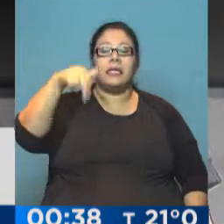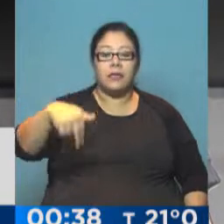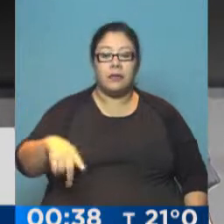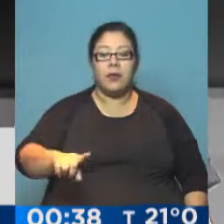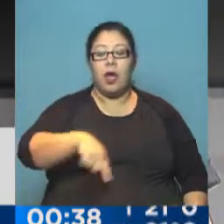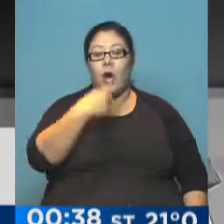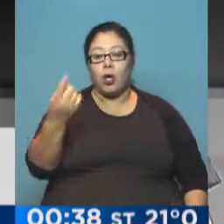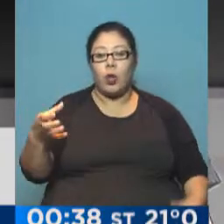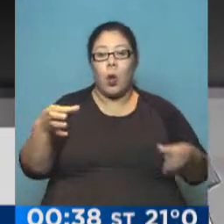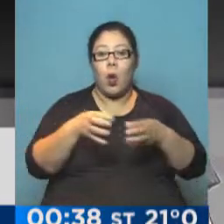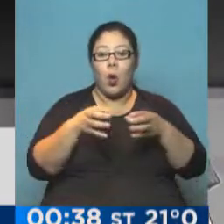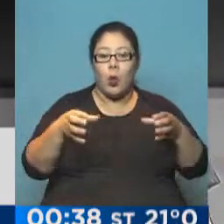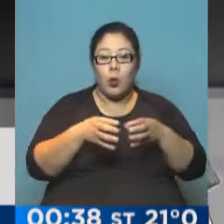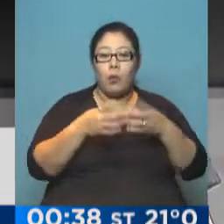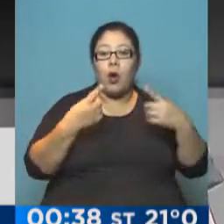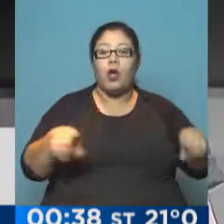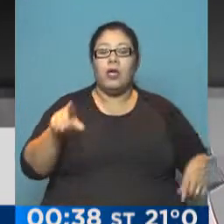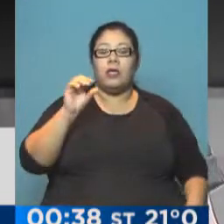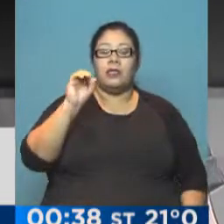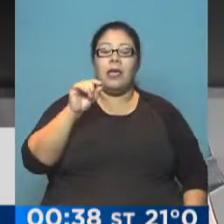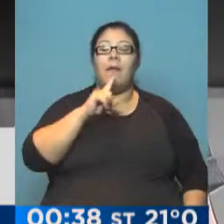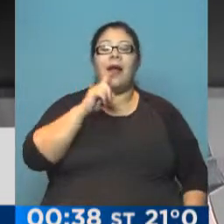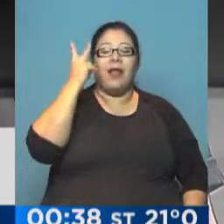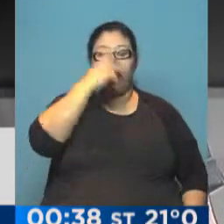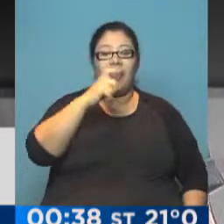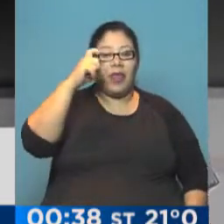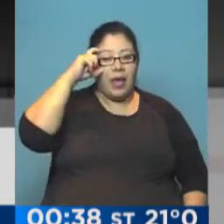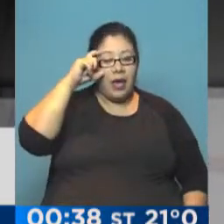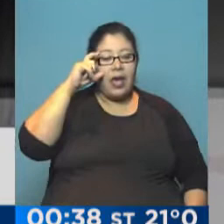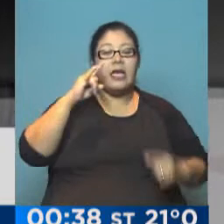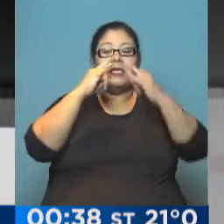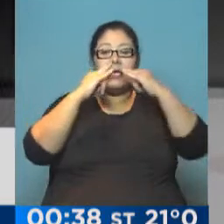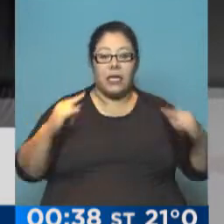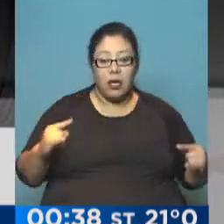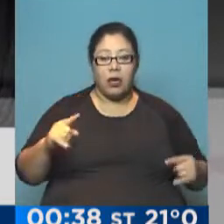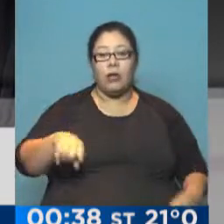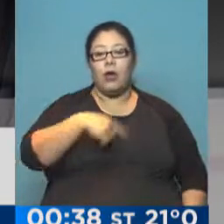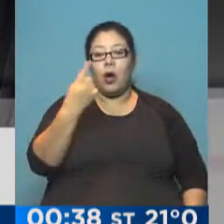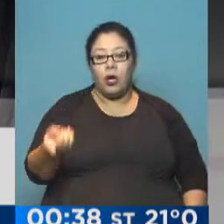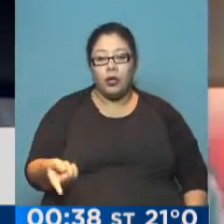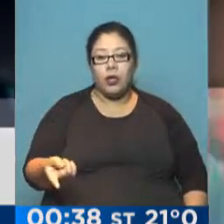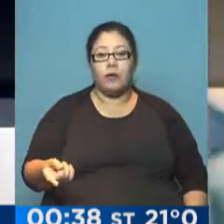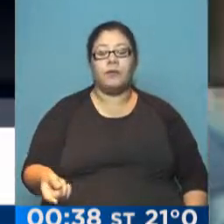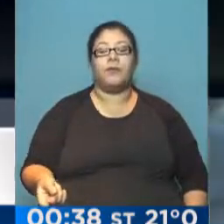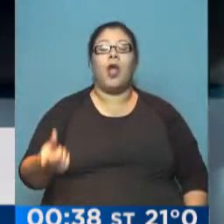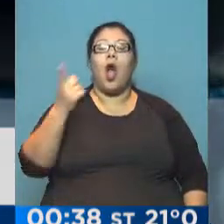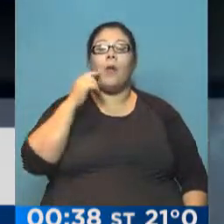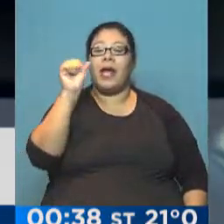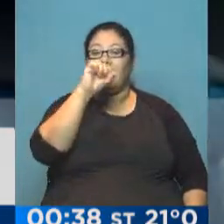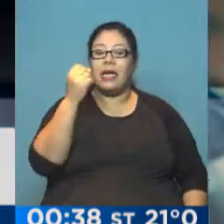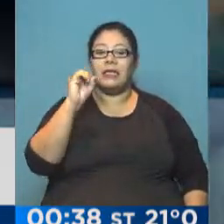Red Rubber Ball by The Circle. Another one is I Want You by Bob